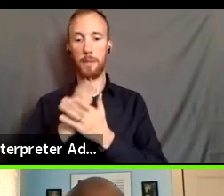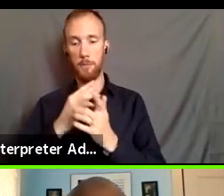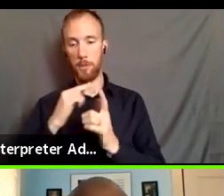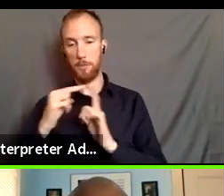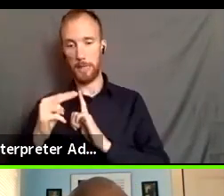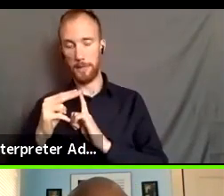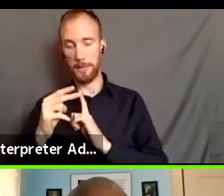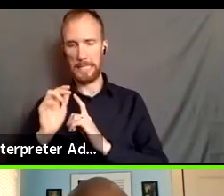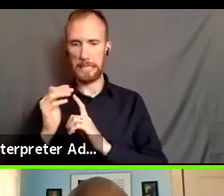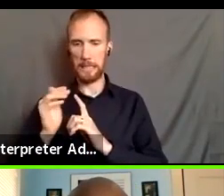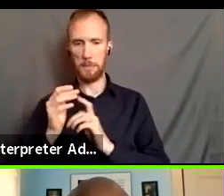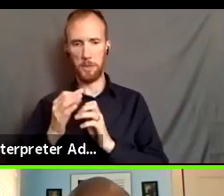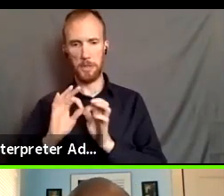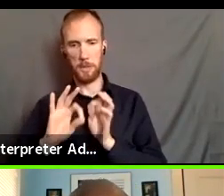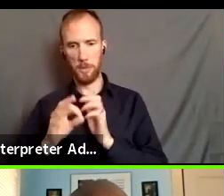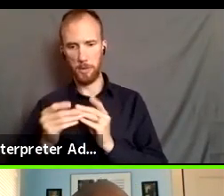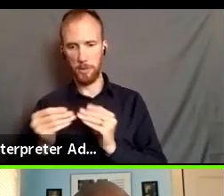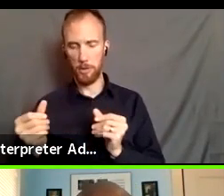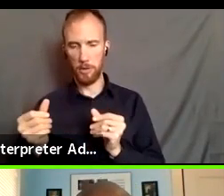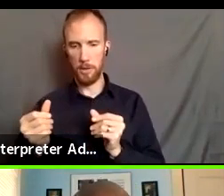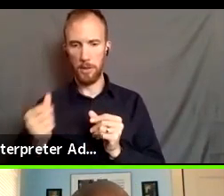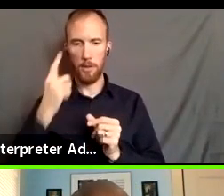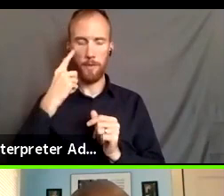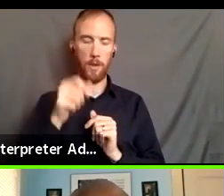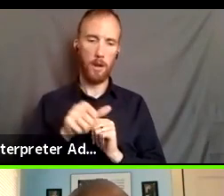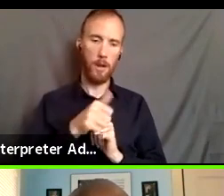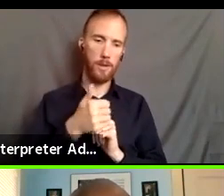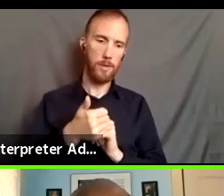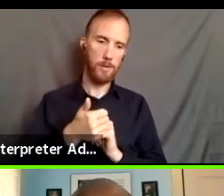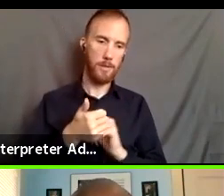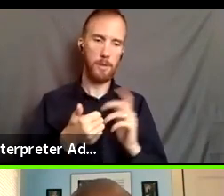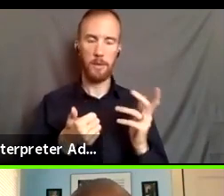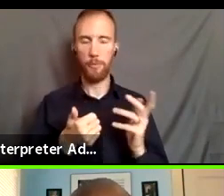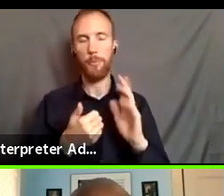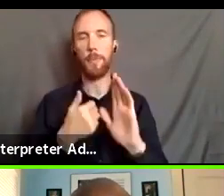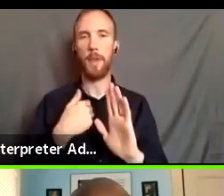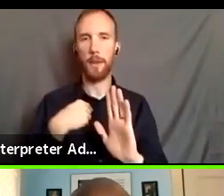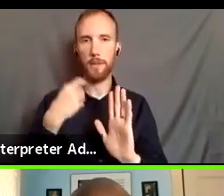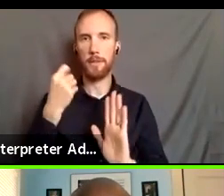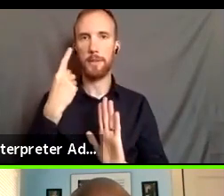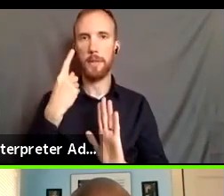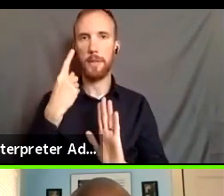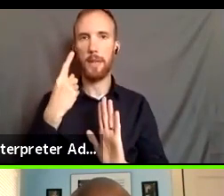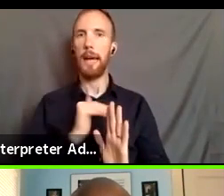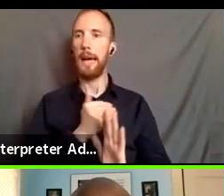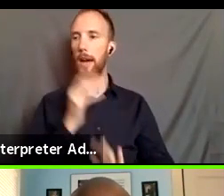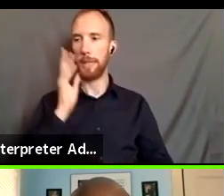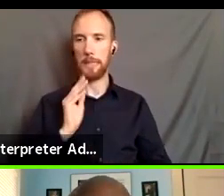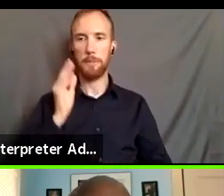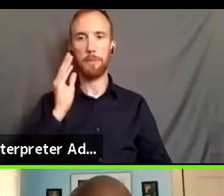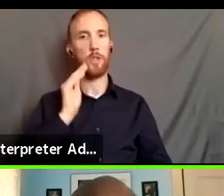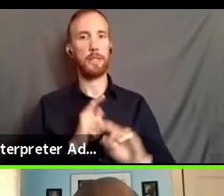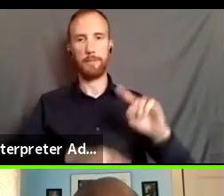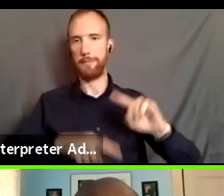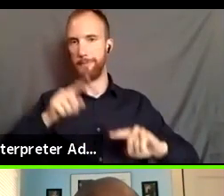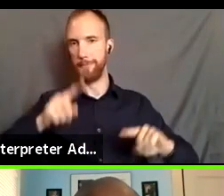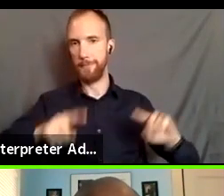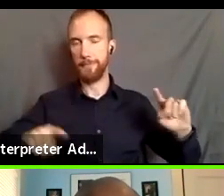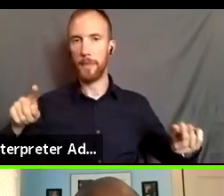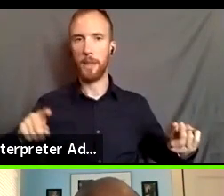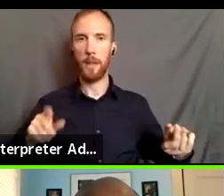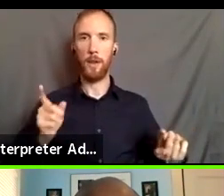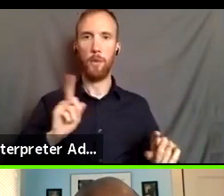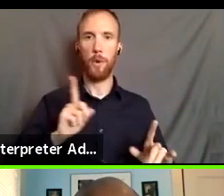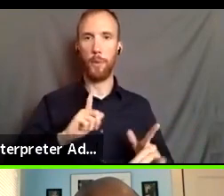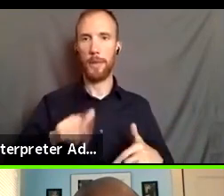us you know who you know and this is not again we all have different experiences you know no matter where we live and the issues are pretty much similar